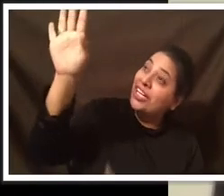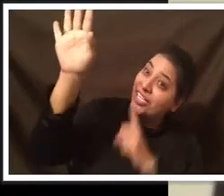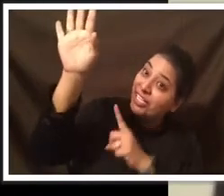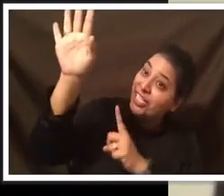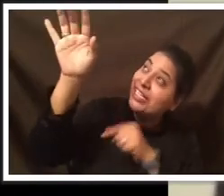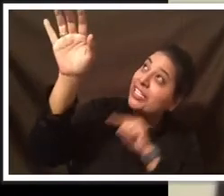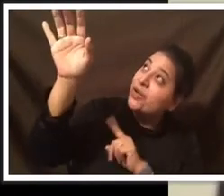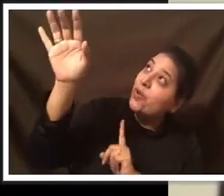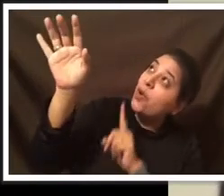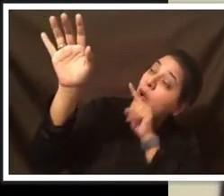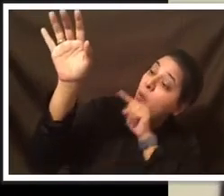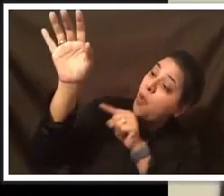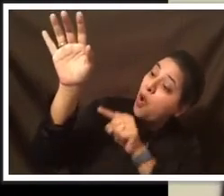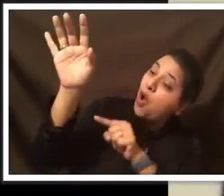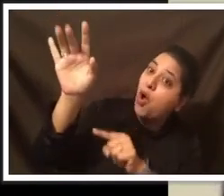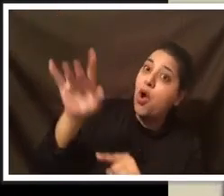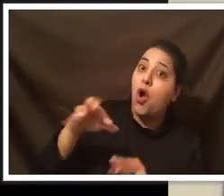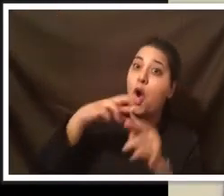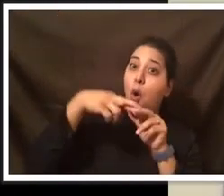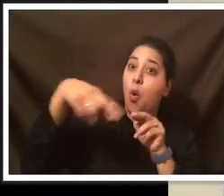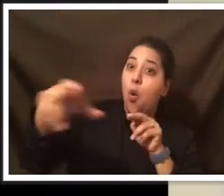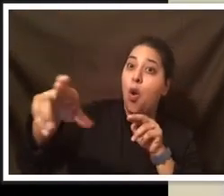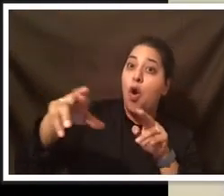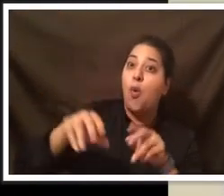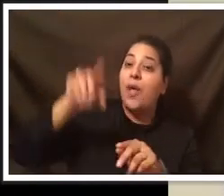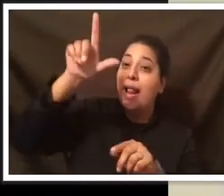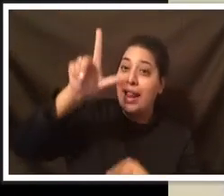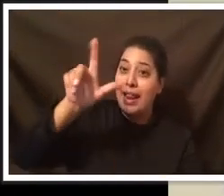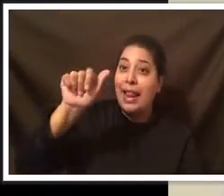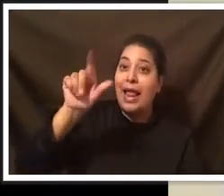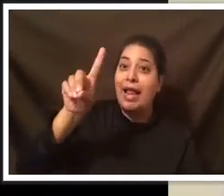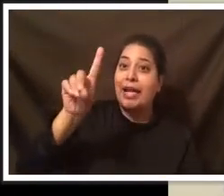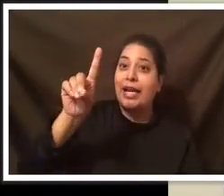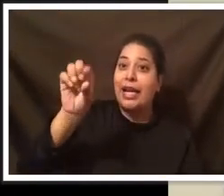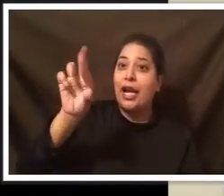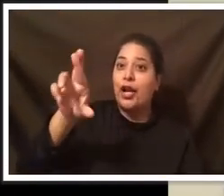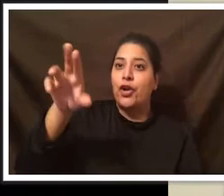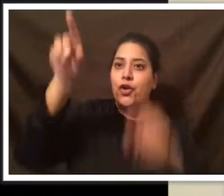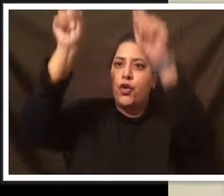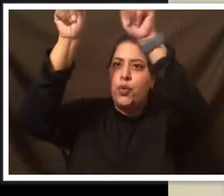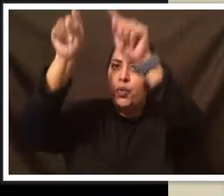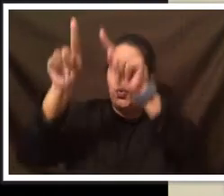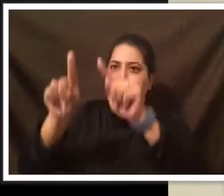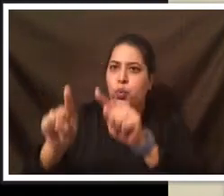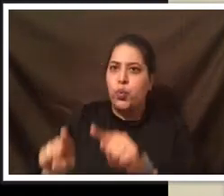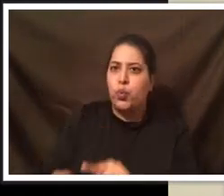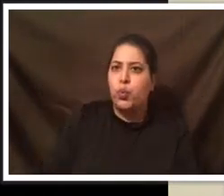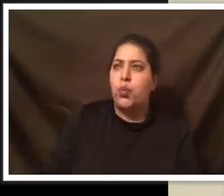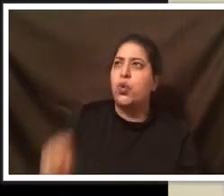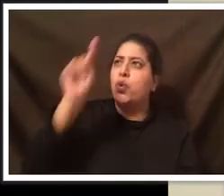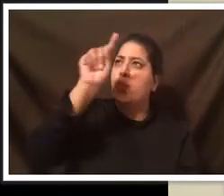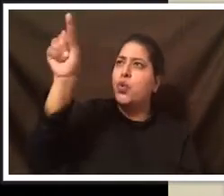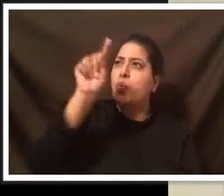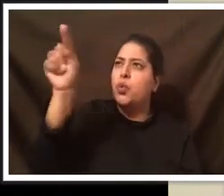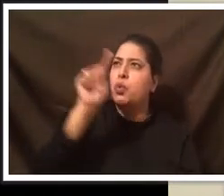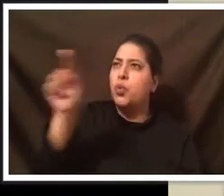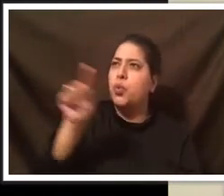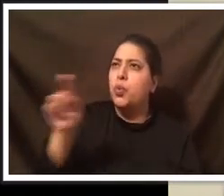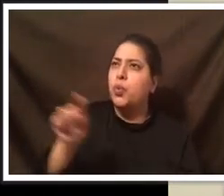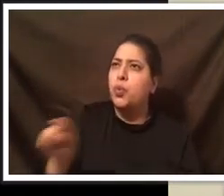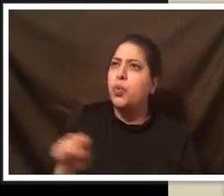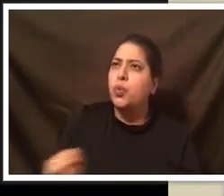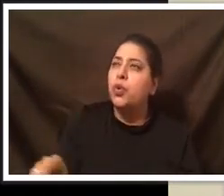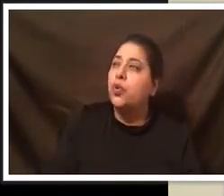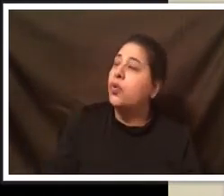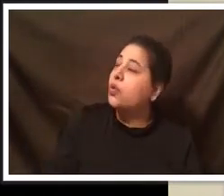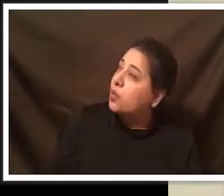rope ladder, the longest rope ladder Jack had ever seen. Wow, he